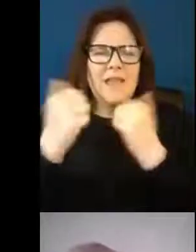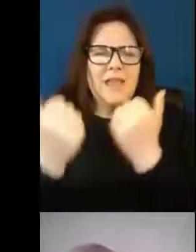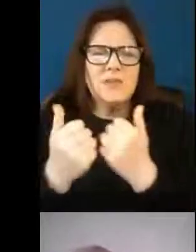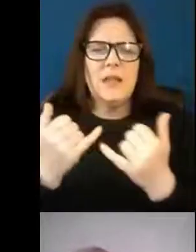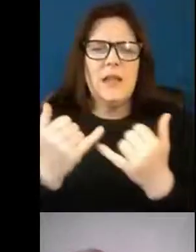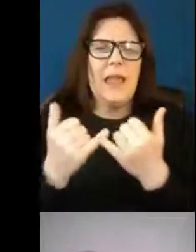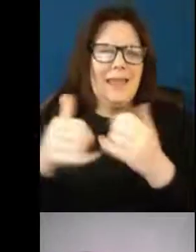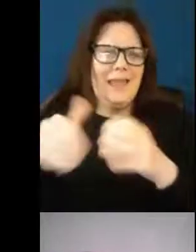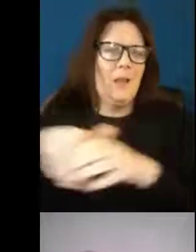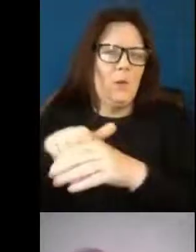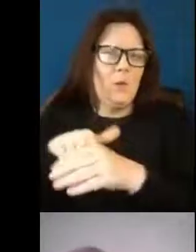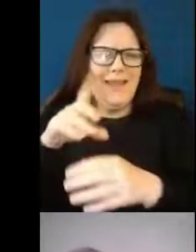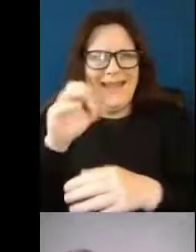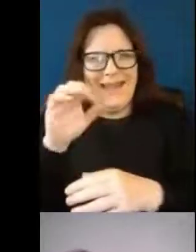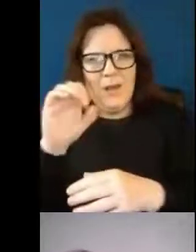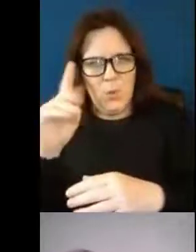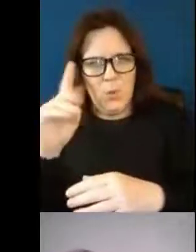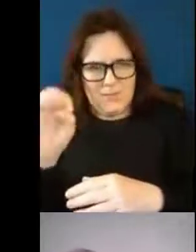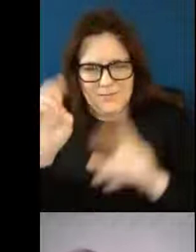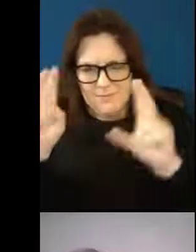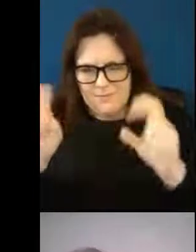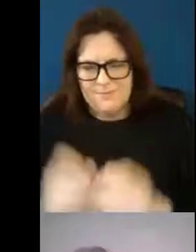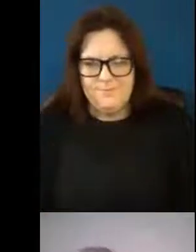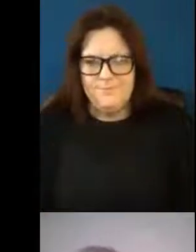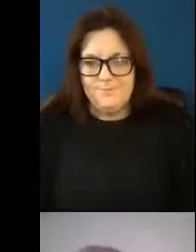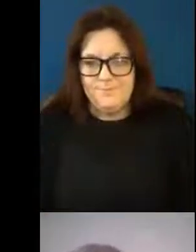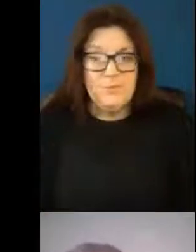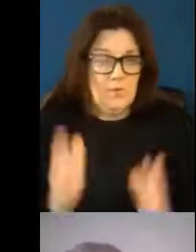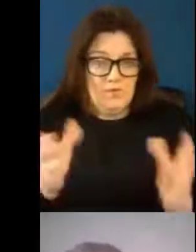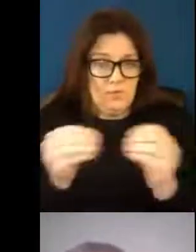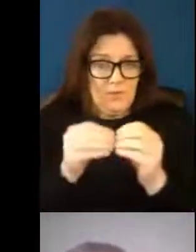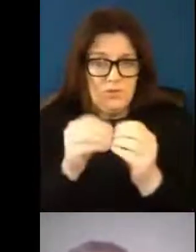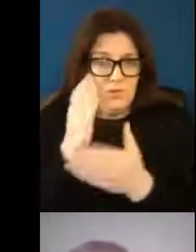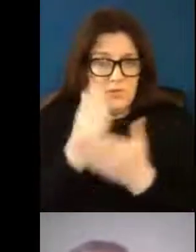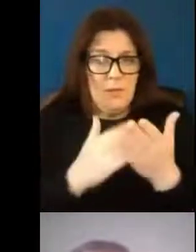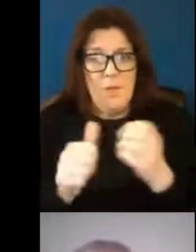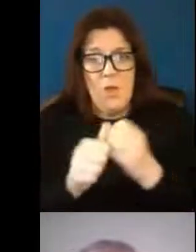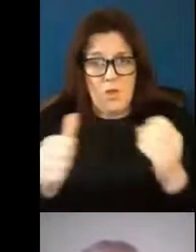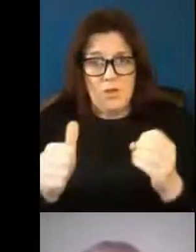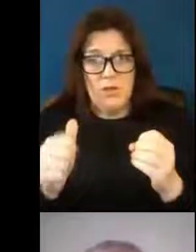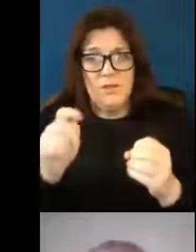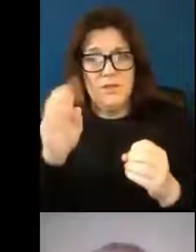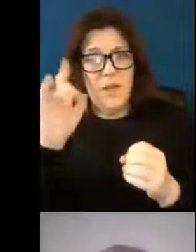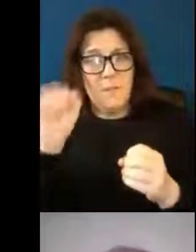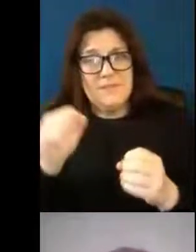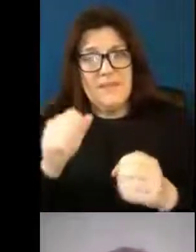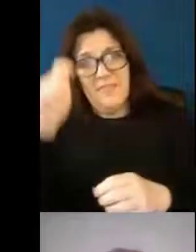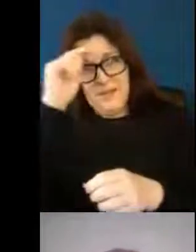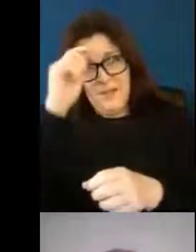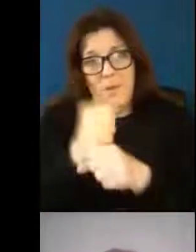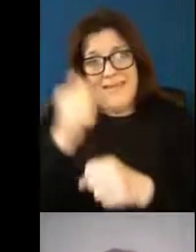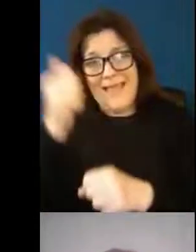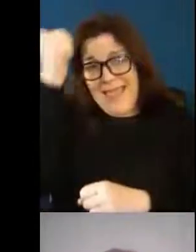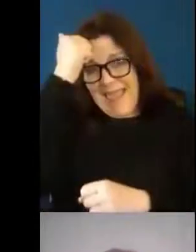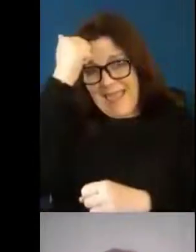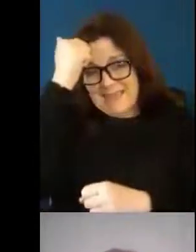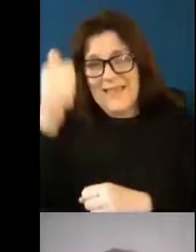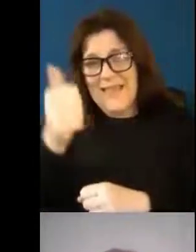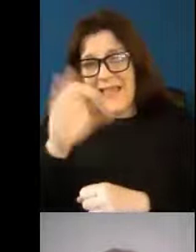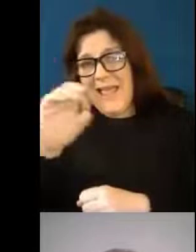as Include, and such as you've identified some of them earlier on, Thomas, thinking about AHEAD and thinking about